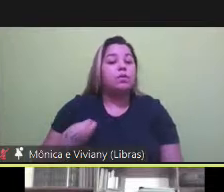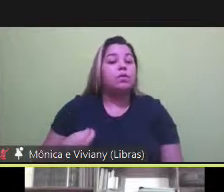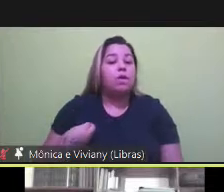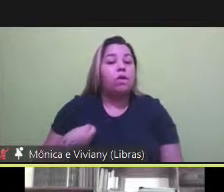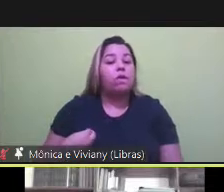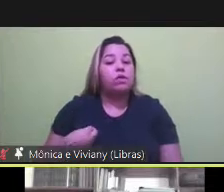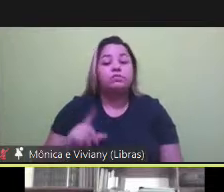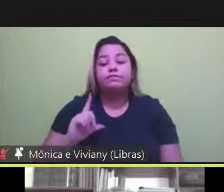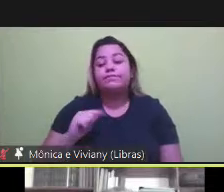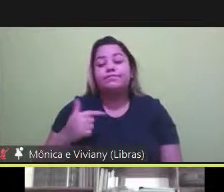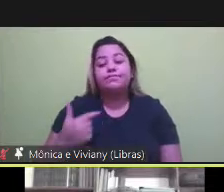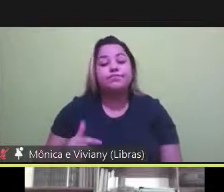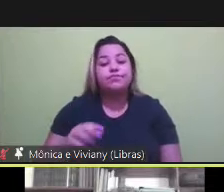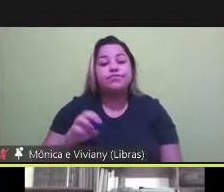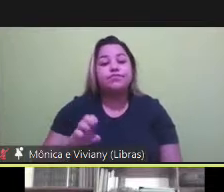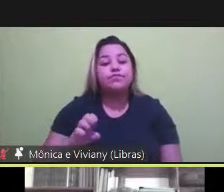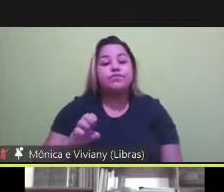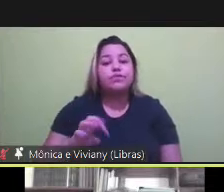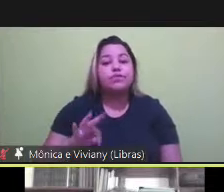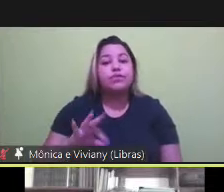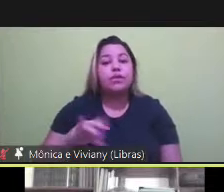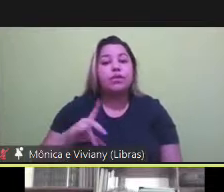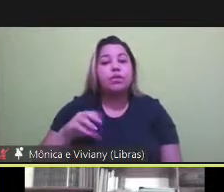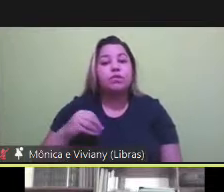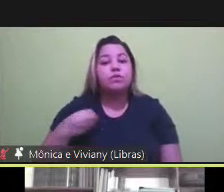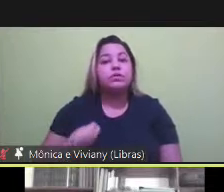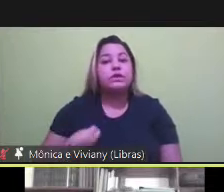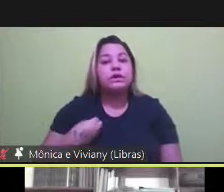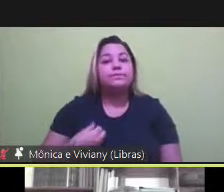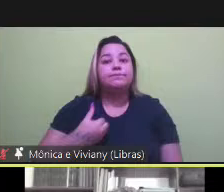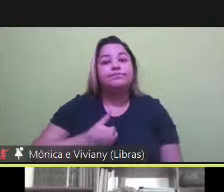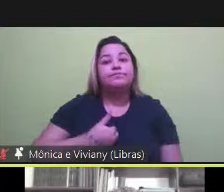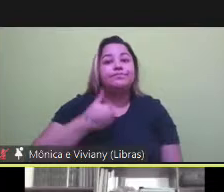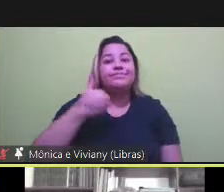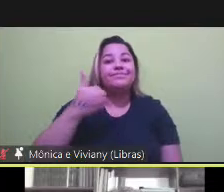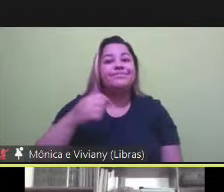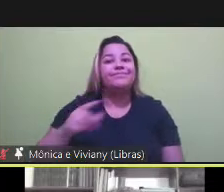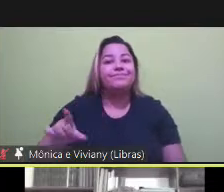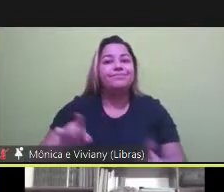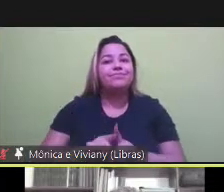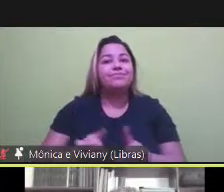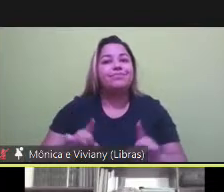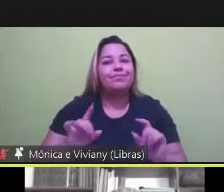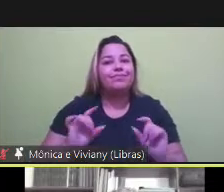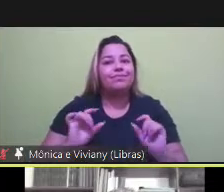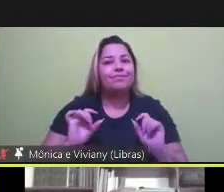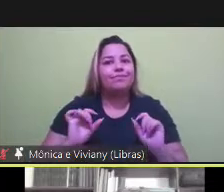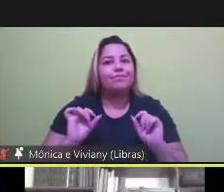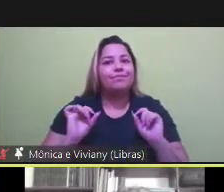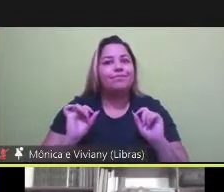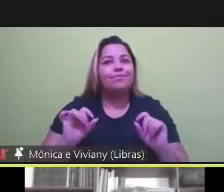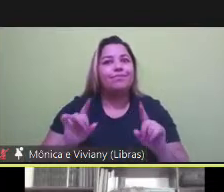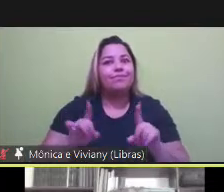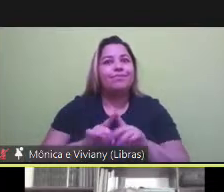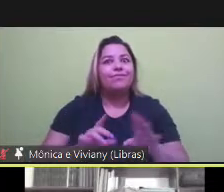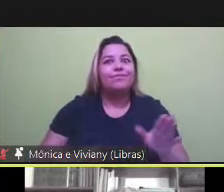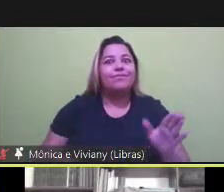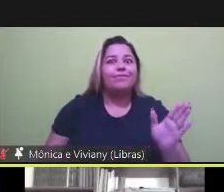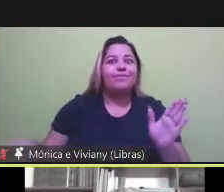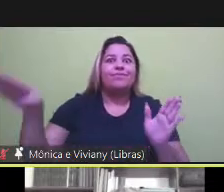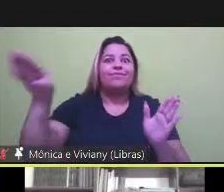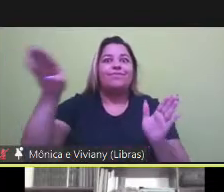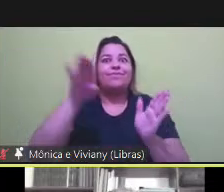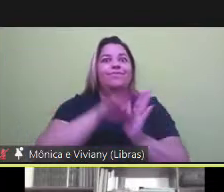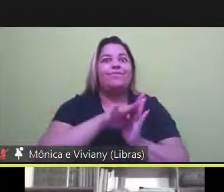The third aspect that we mention here is health and local environment. If we want to get to people, we have to be close to